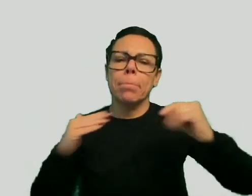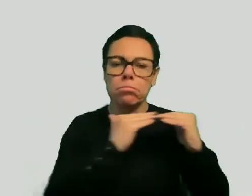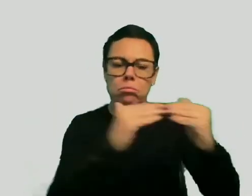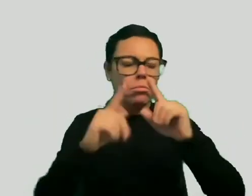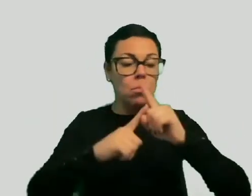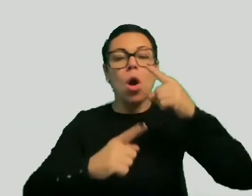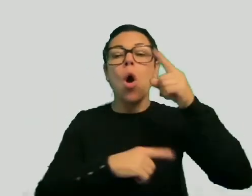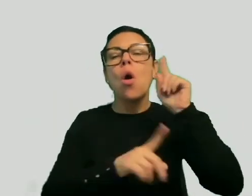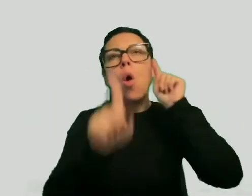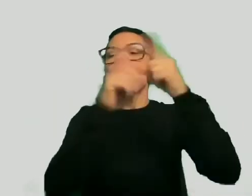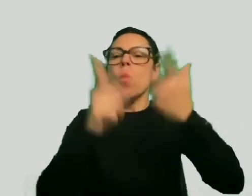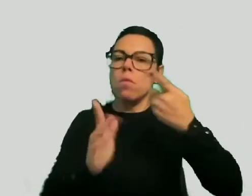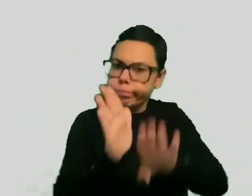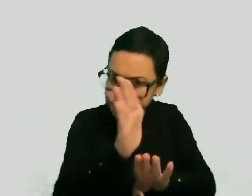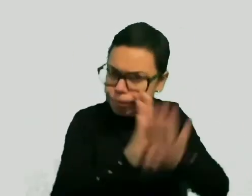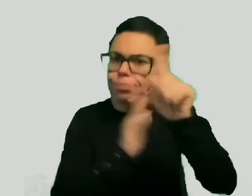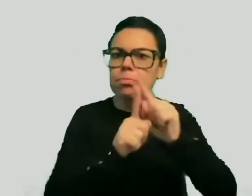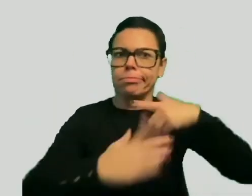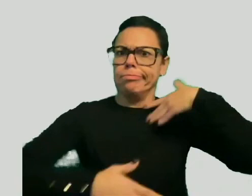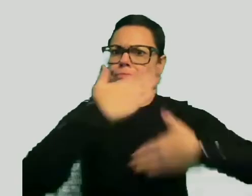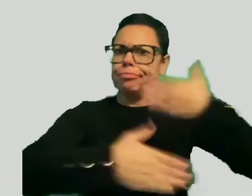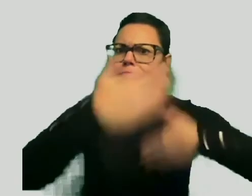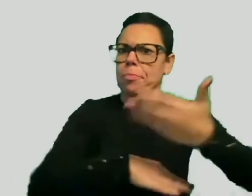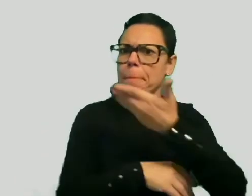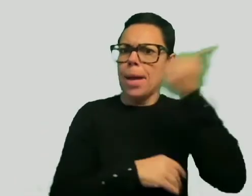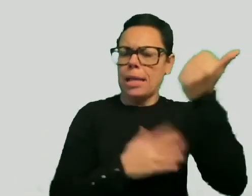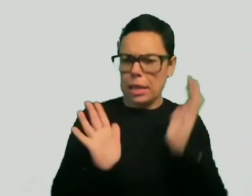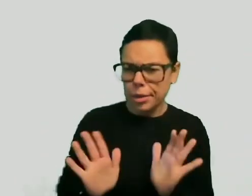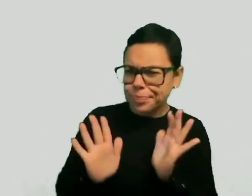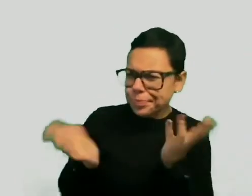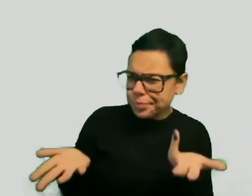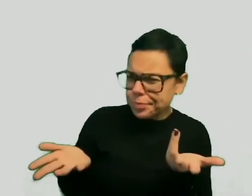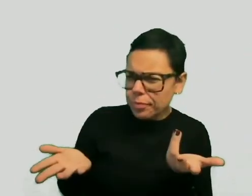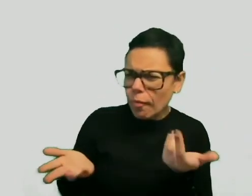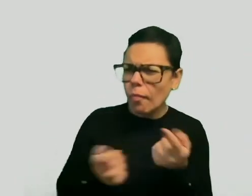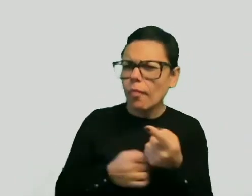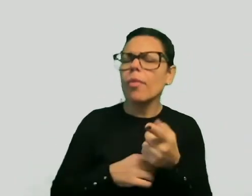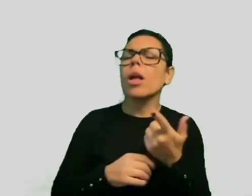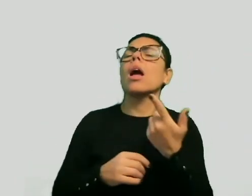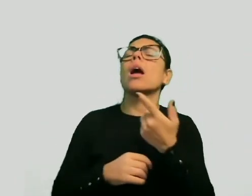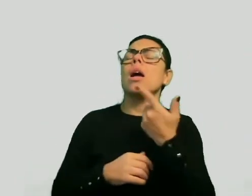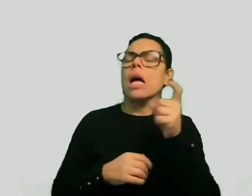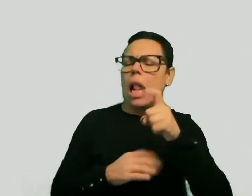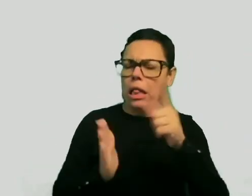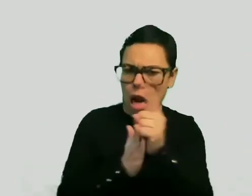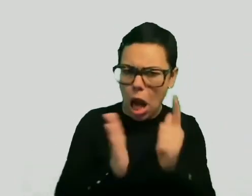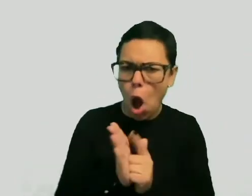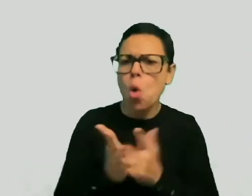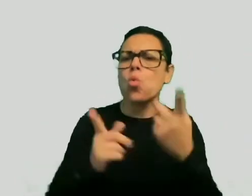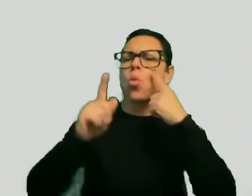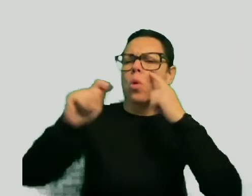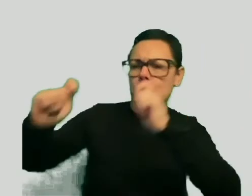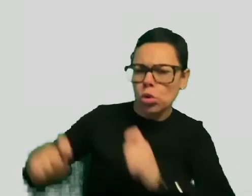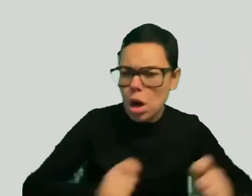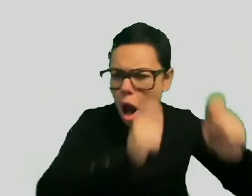2, it means so we have to have standards, we have to have legislation, we have to monitoring, we have to have sanctions, and we